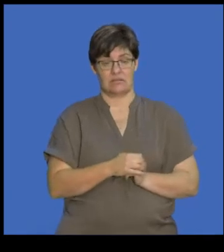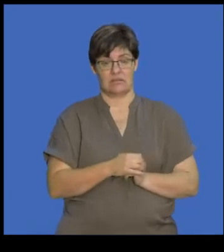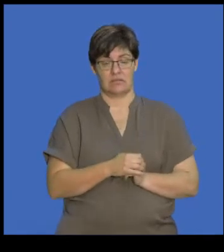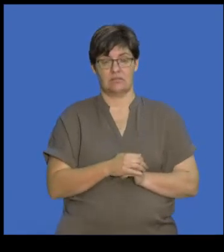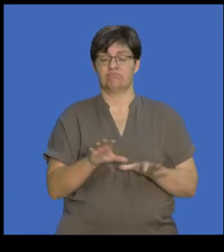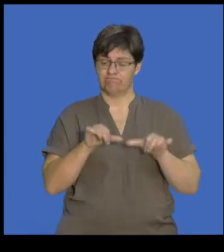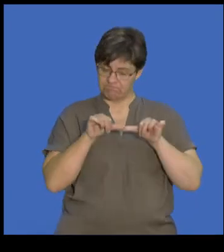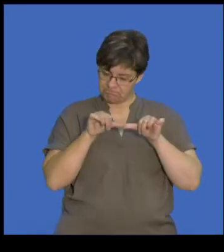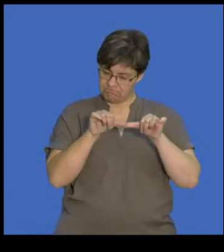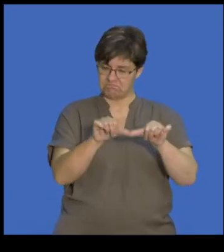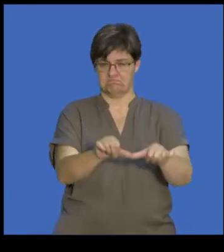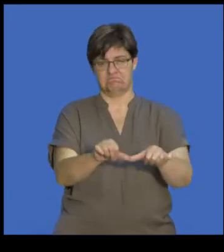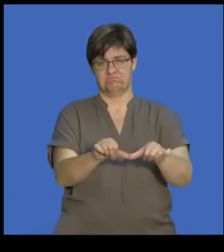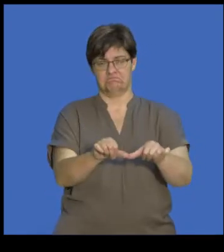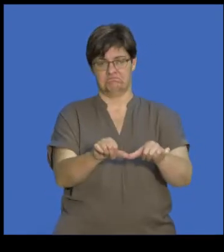remains